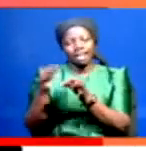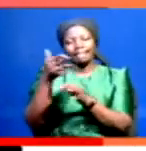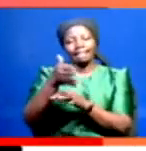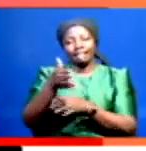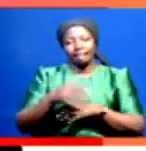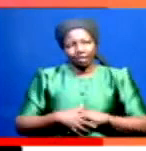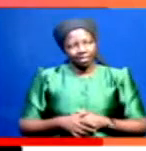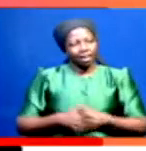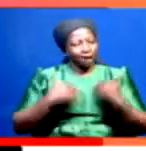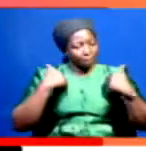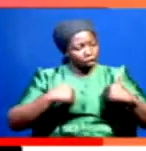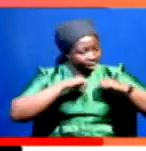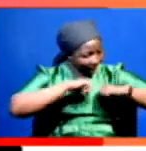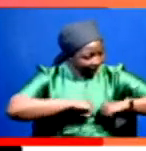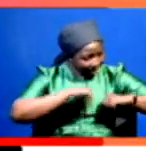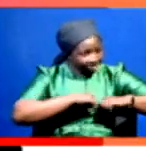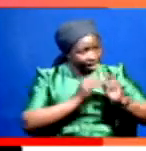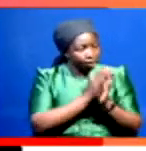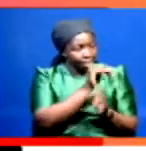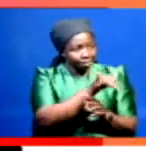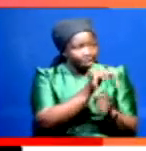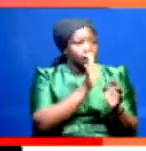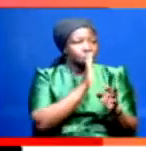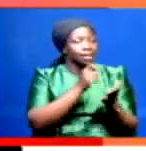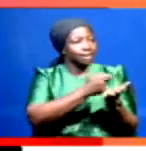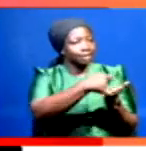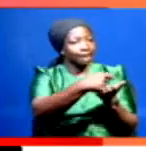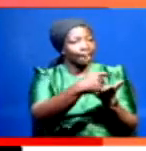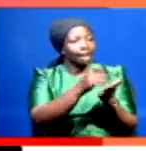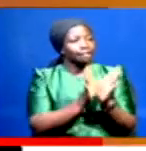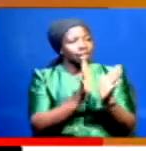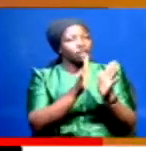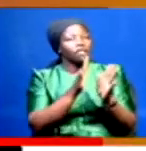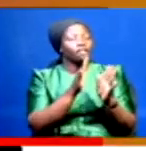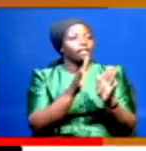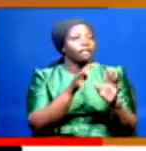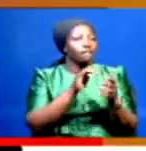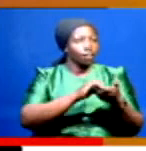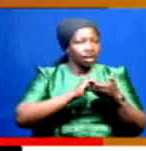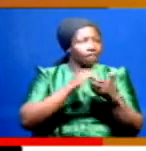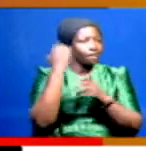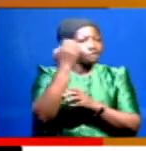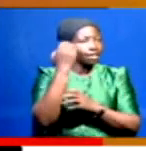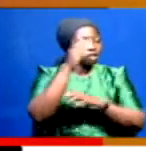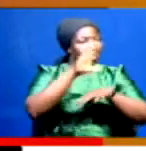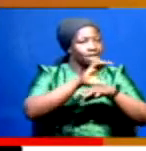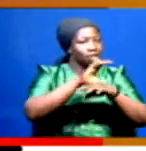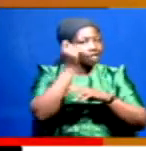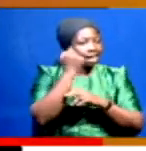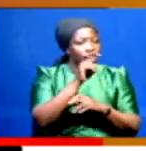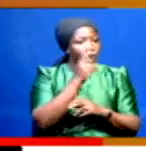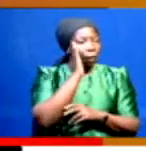I really concur with that, and being the Secretary General of the Federation of Evangelical Churches of Kenya, you will tell us exactly what is maybe